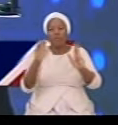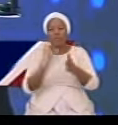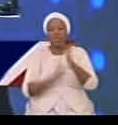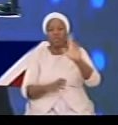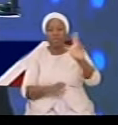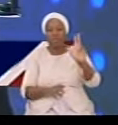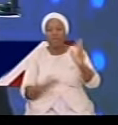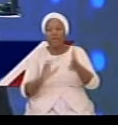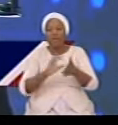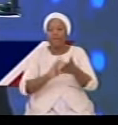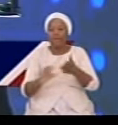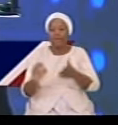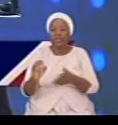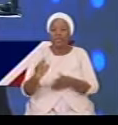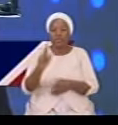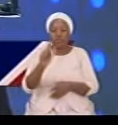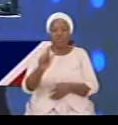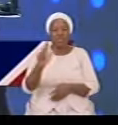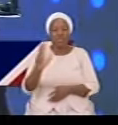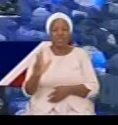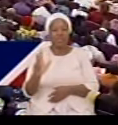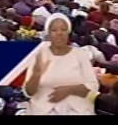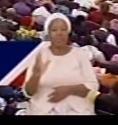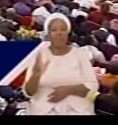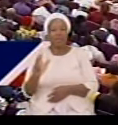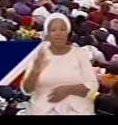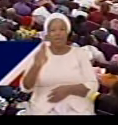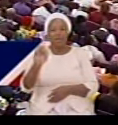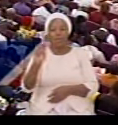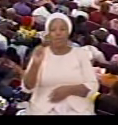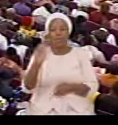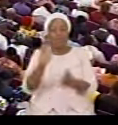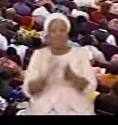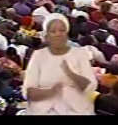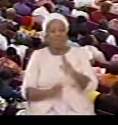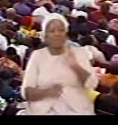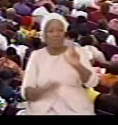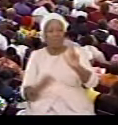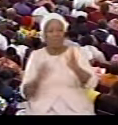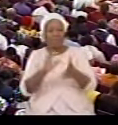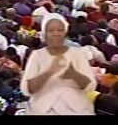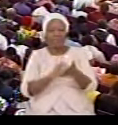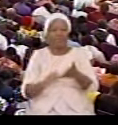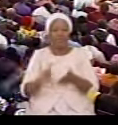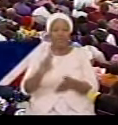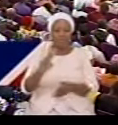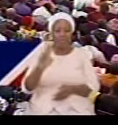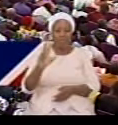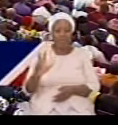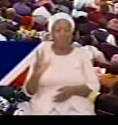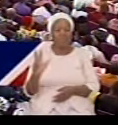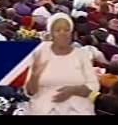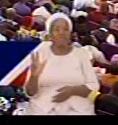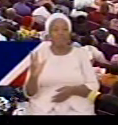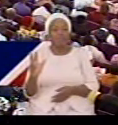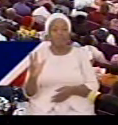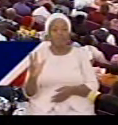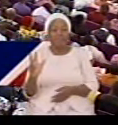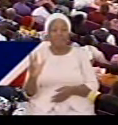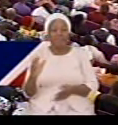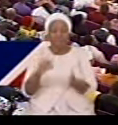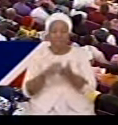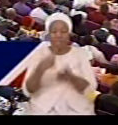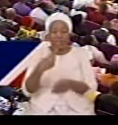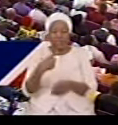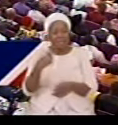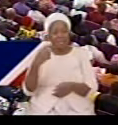from verse 23. Romans chapter 3, I'm looking at verse 23. It